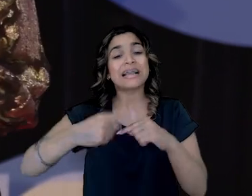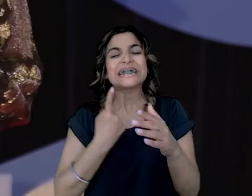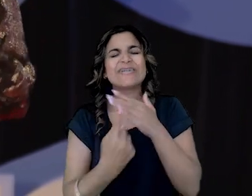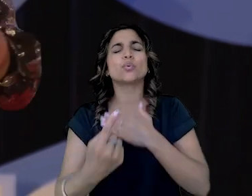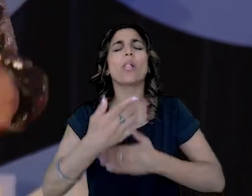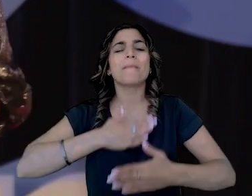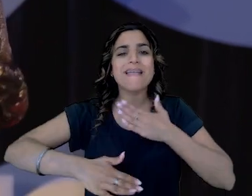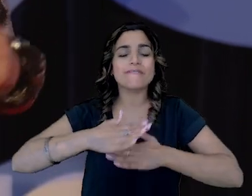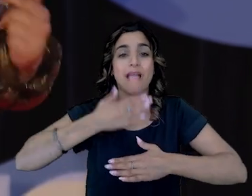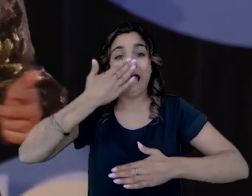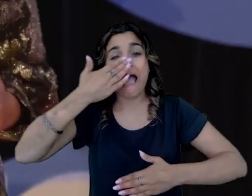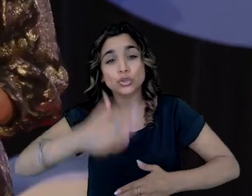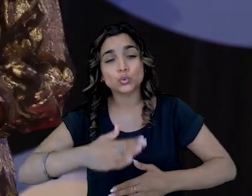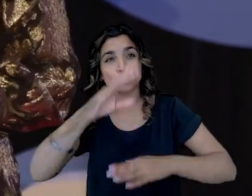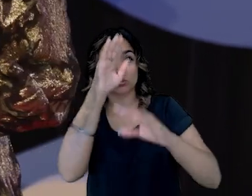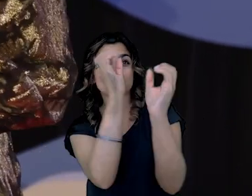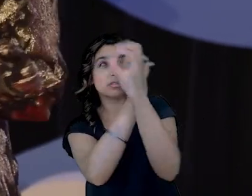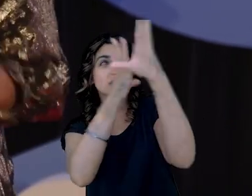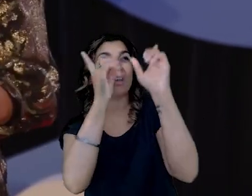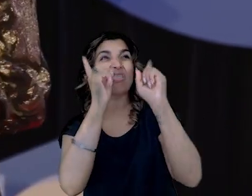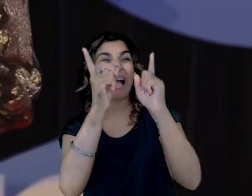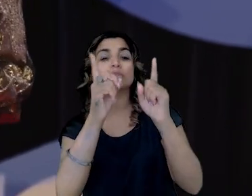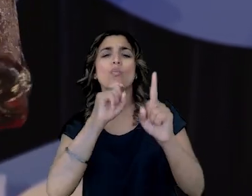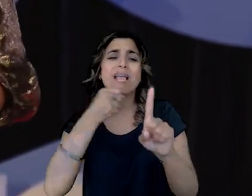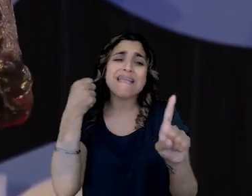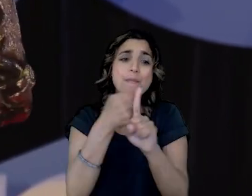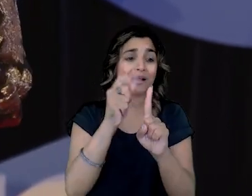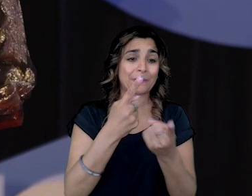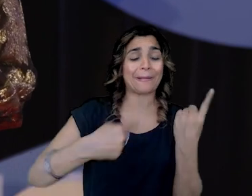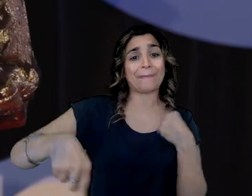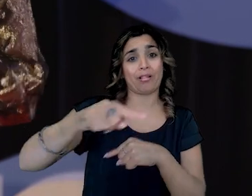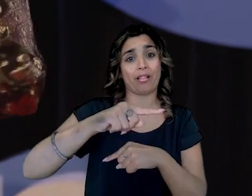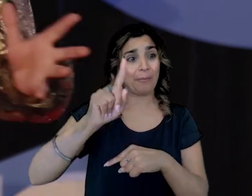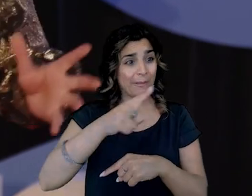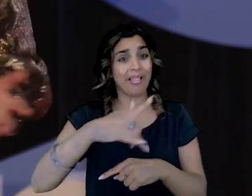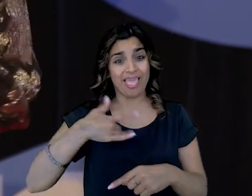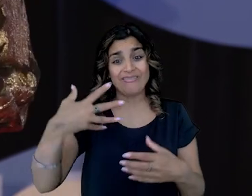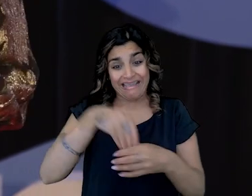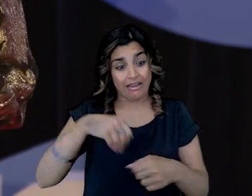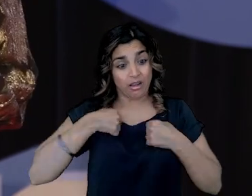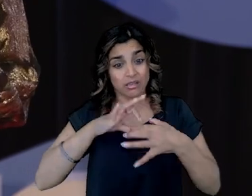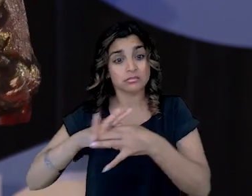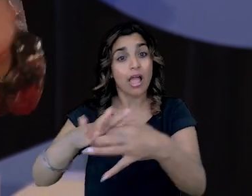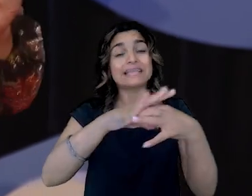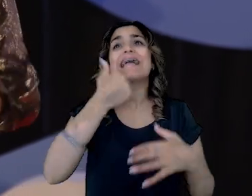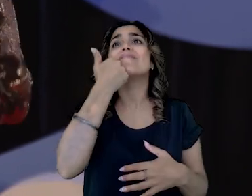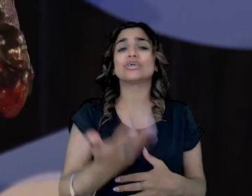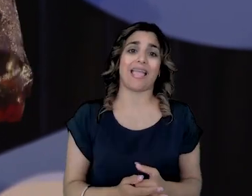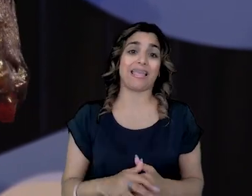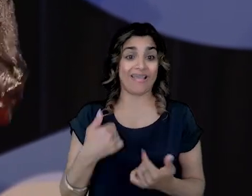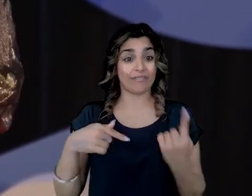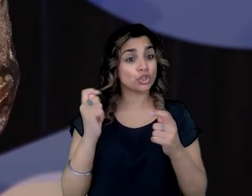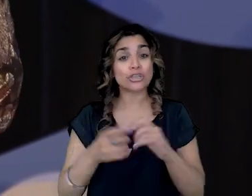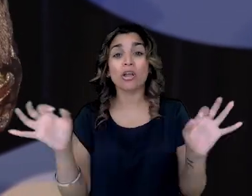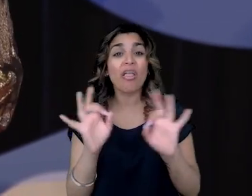behaviors attitudes and mindsets have an impact on the lives of people that live in our society then nothing